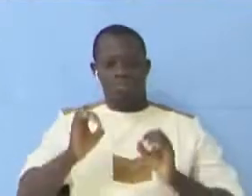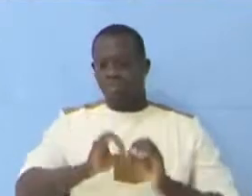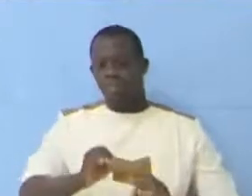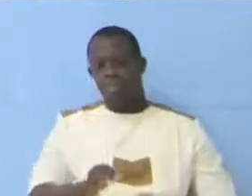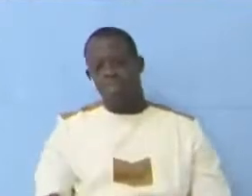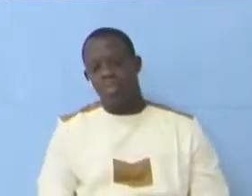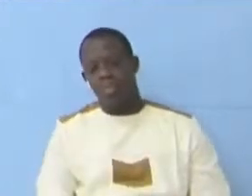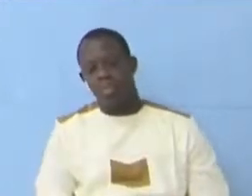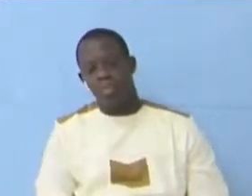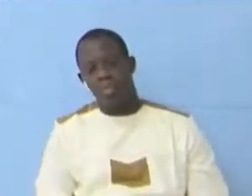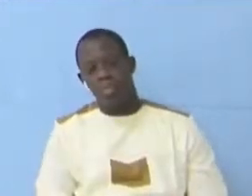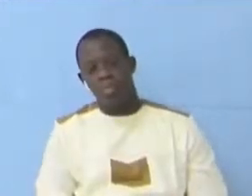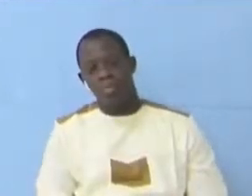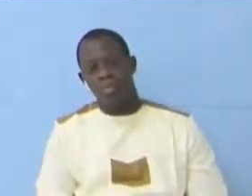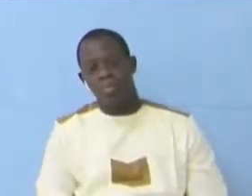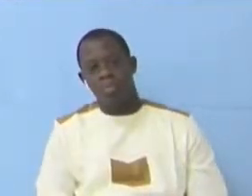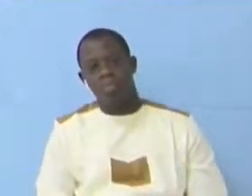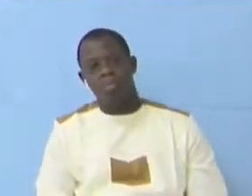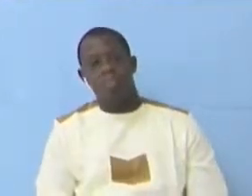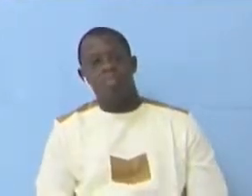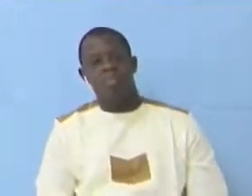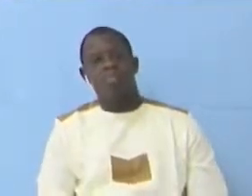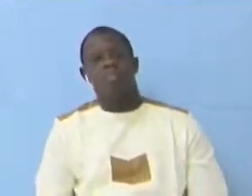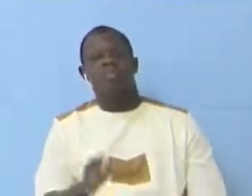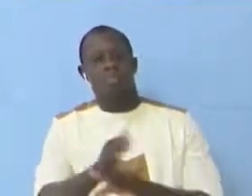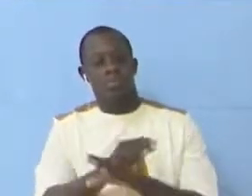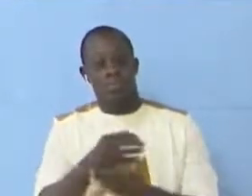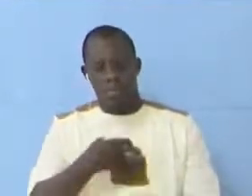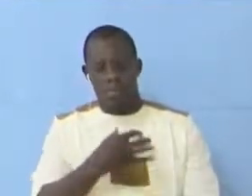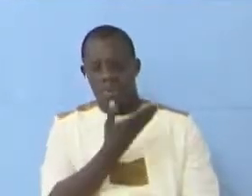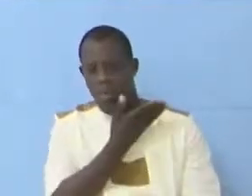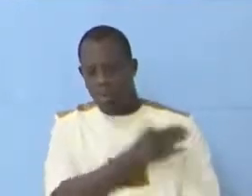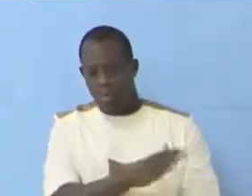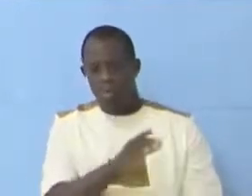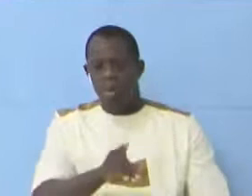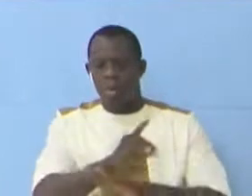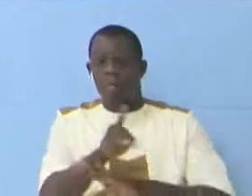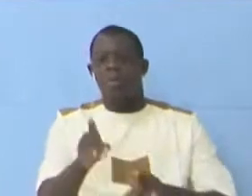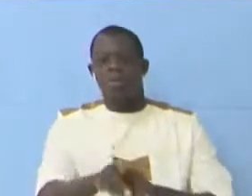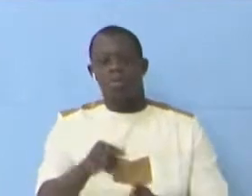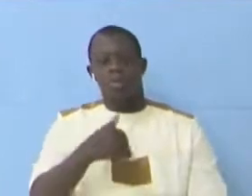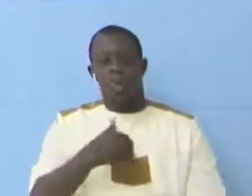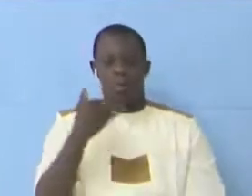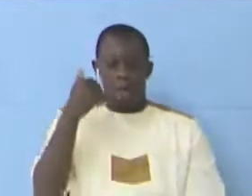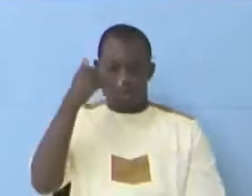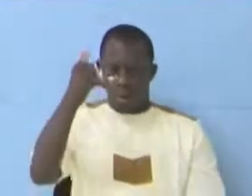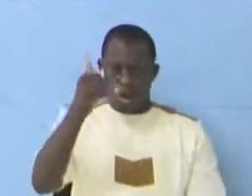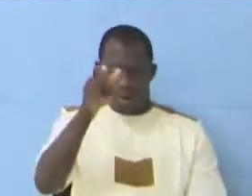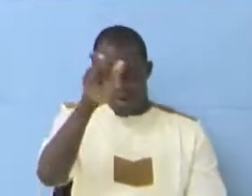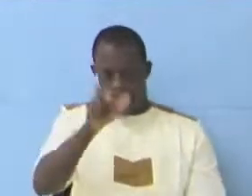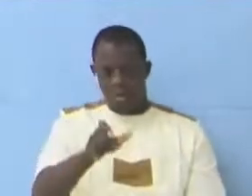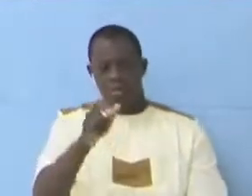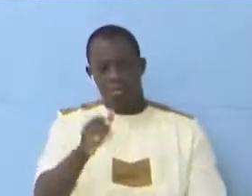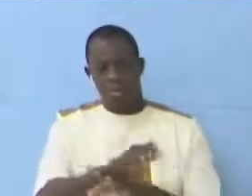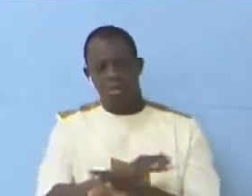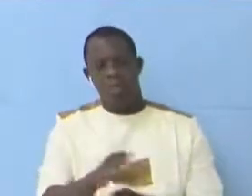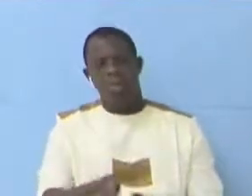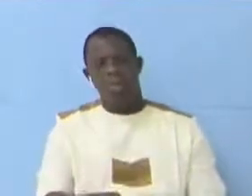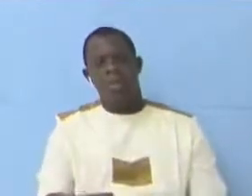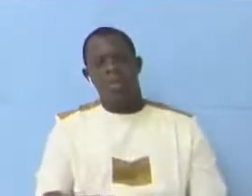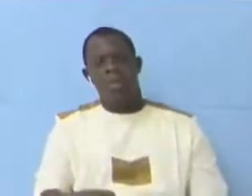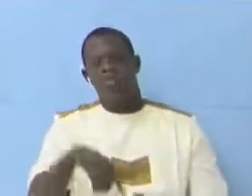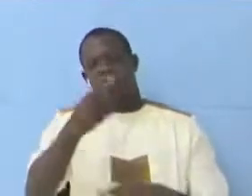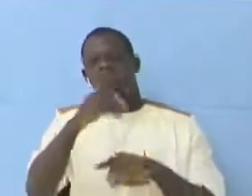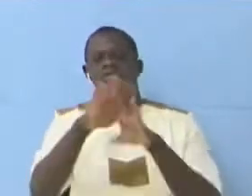boobu ñëwut. As I was leaving, I called him. ci bi ma doon génn nag ci laa ko oo. For something